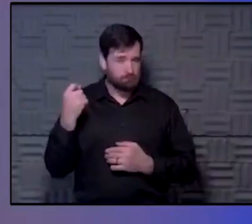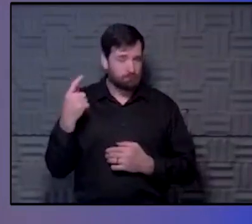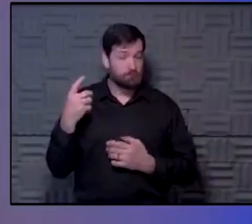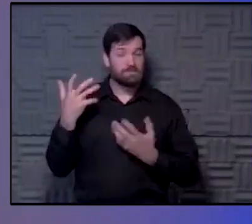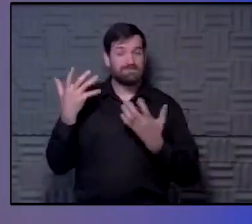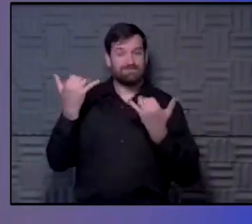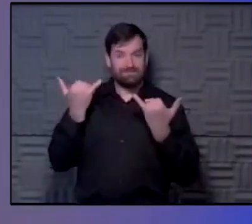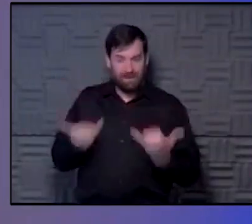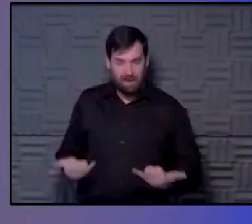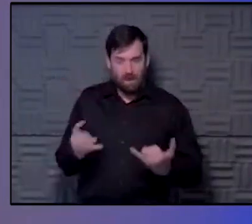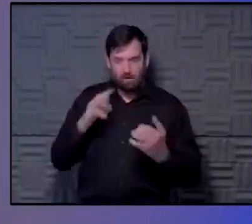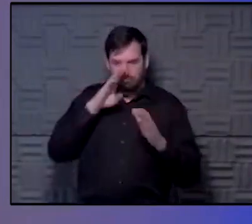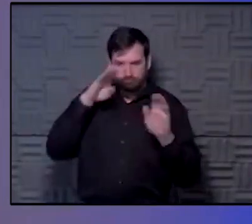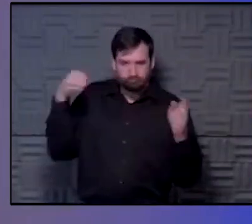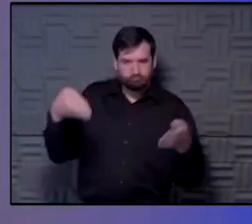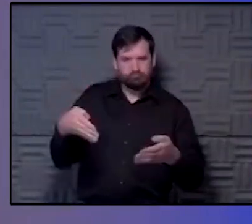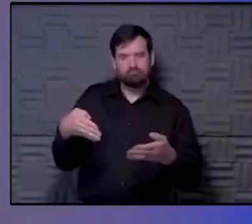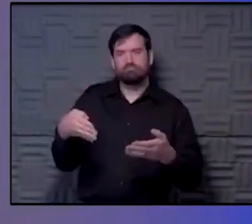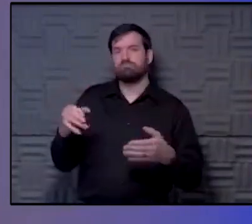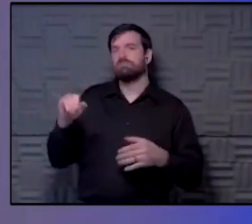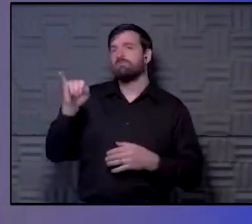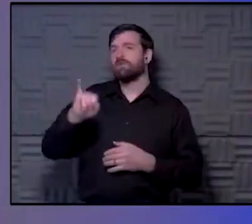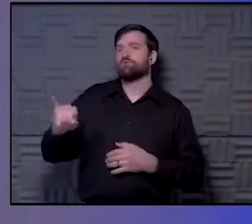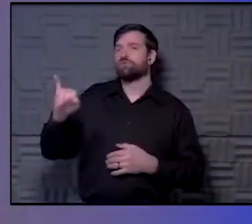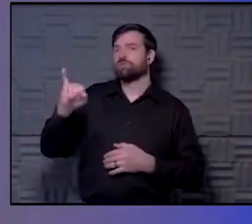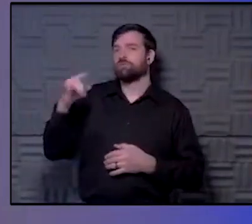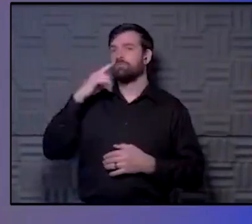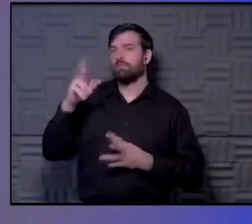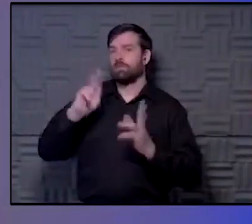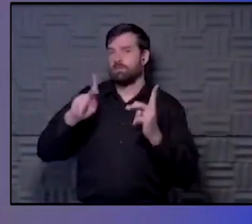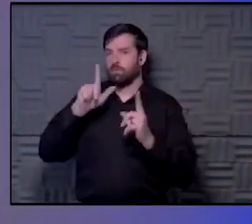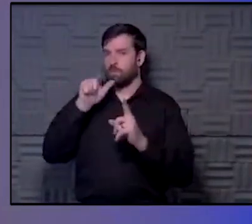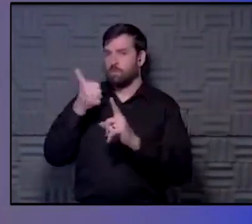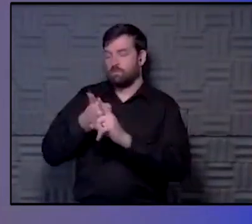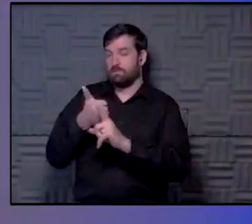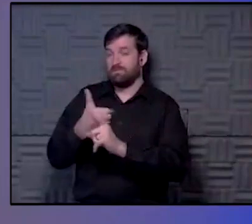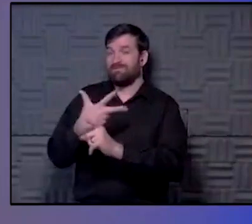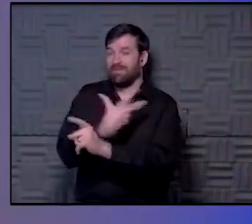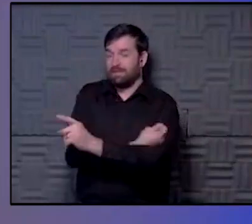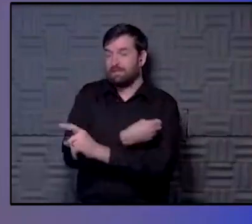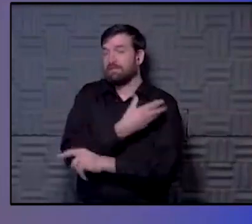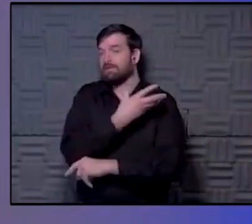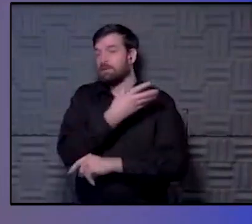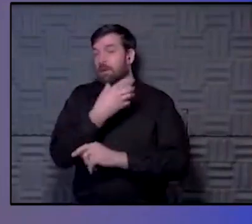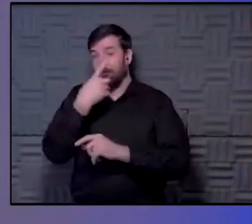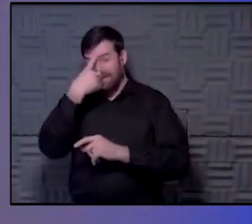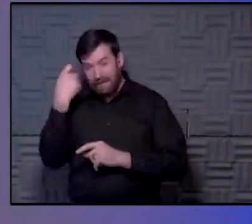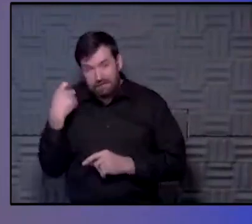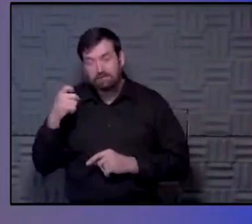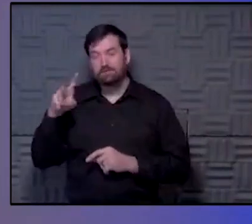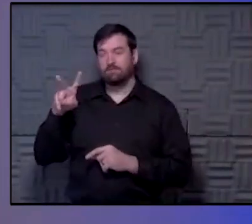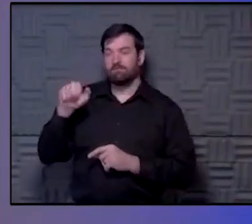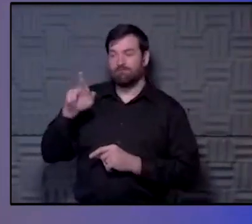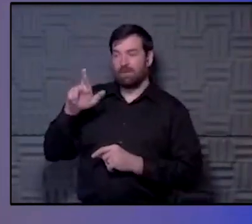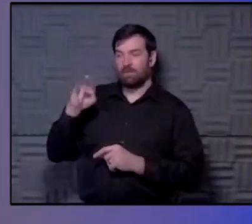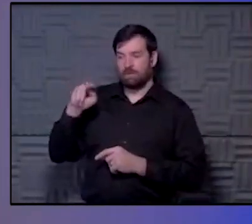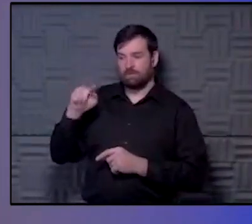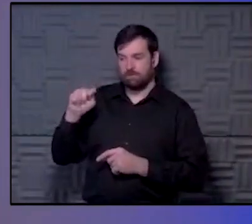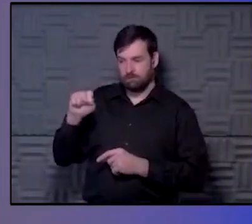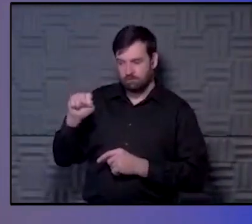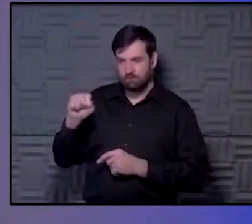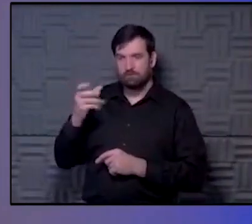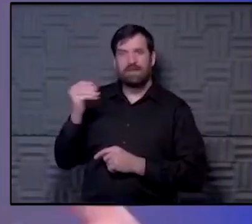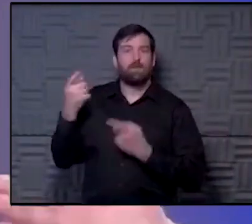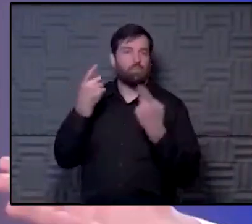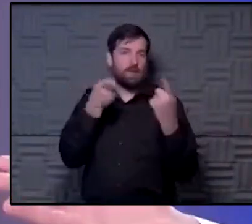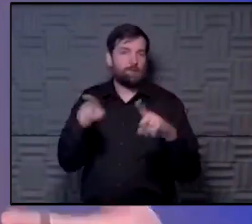now, though, is infections in vaccinated people due to variants and also their clinical outcomes. And